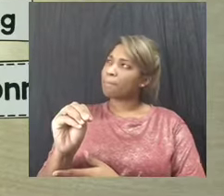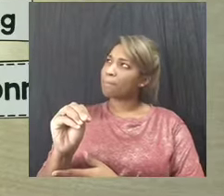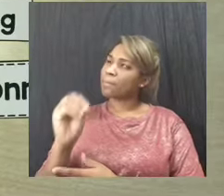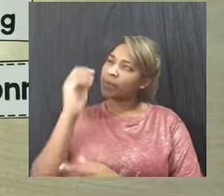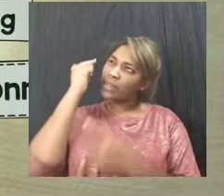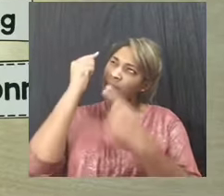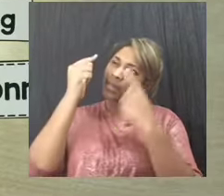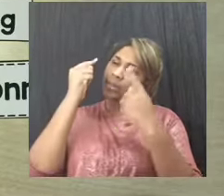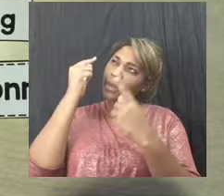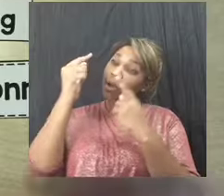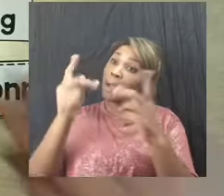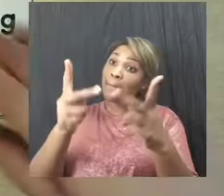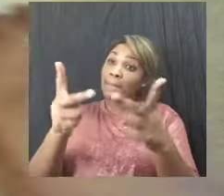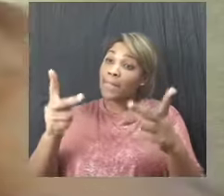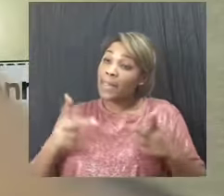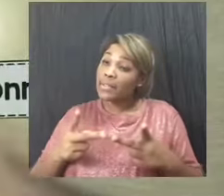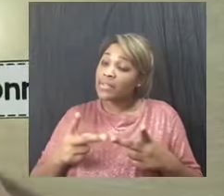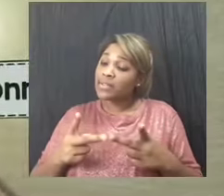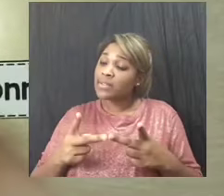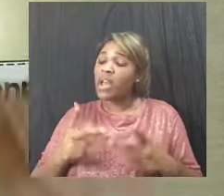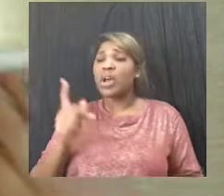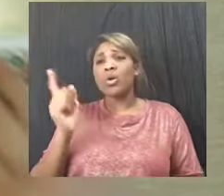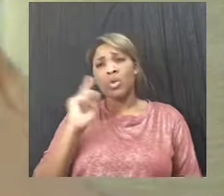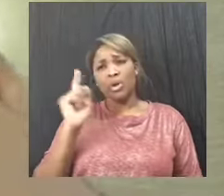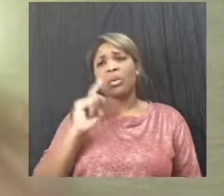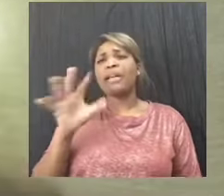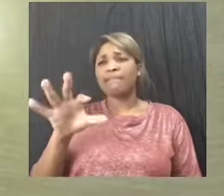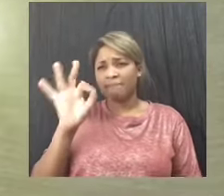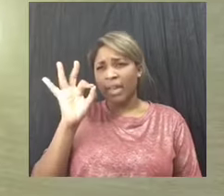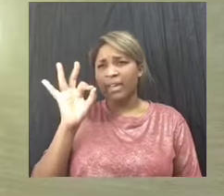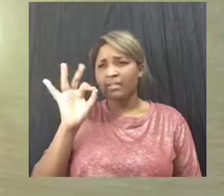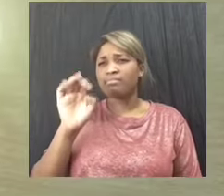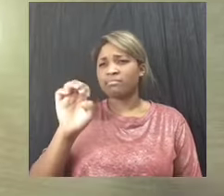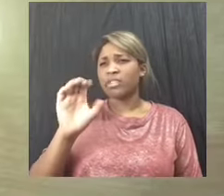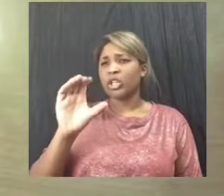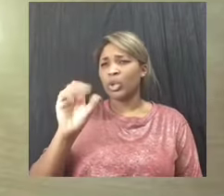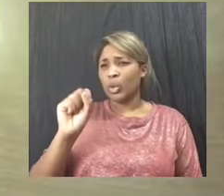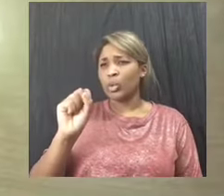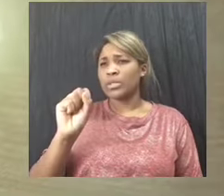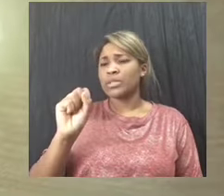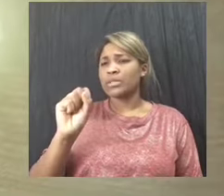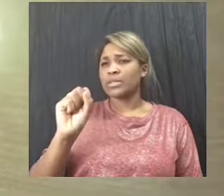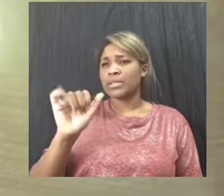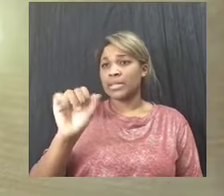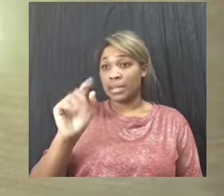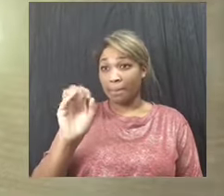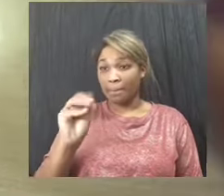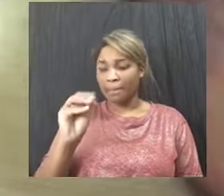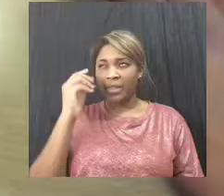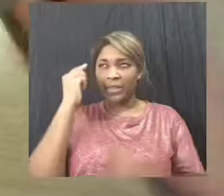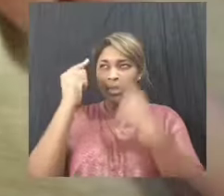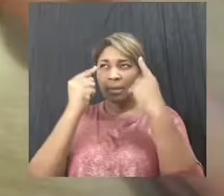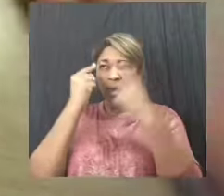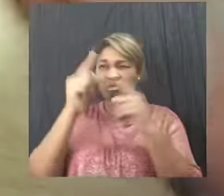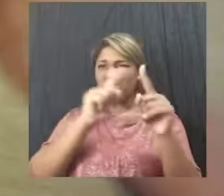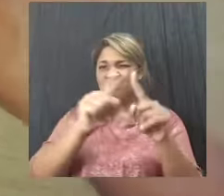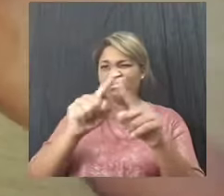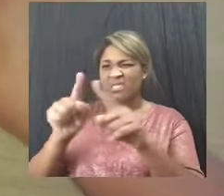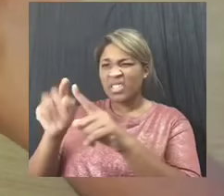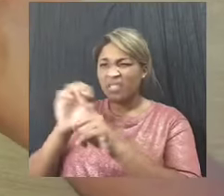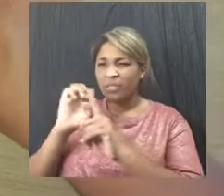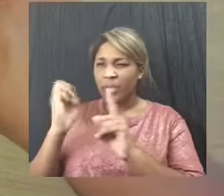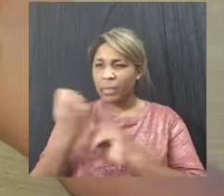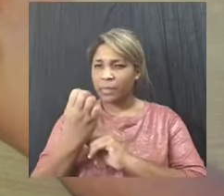might find an ecosystem. So I'm going to think about some different environments, and I'm going to think about